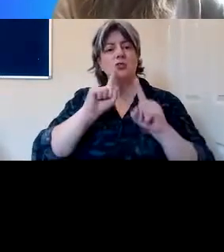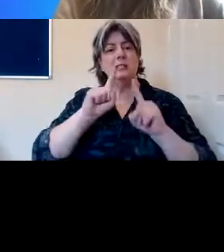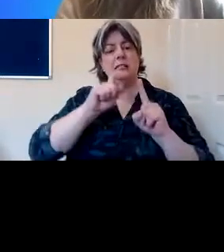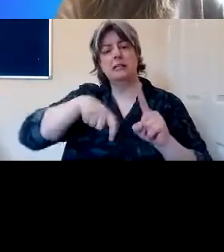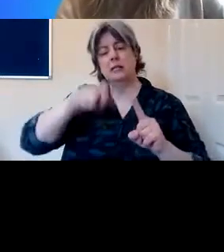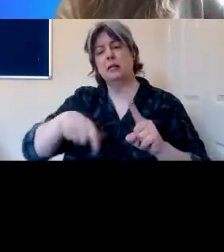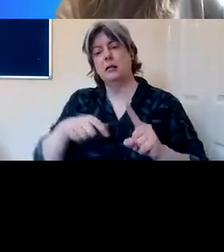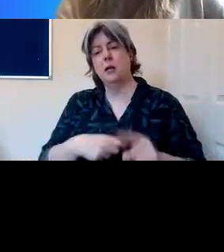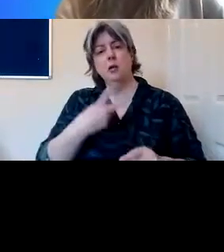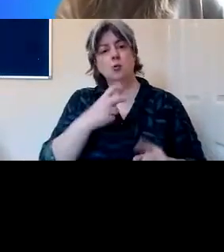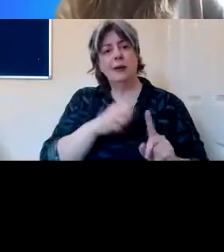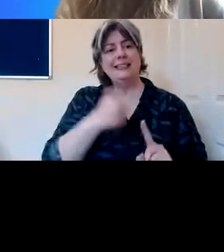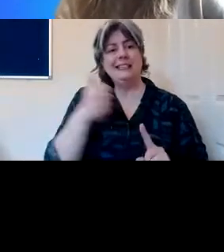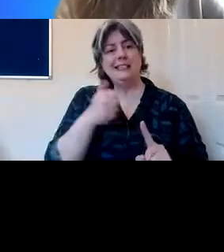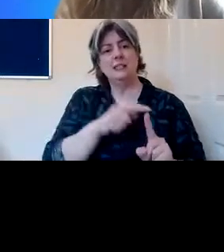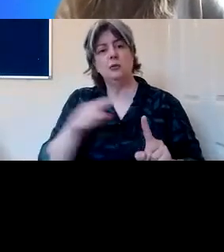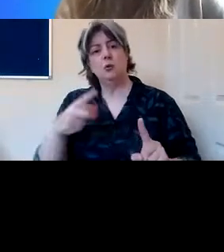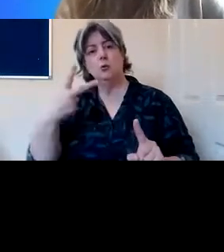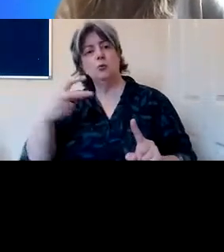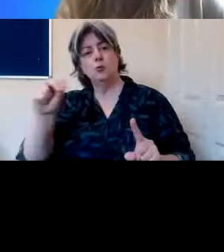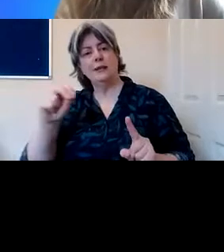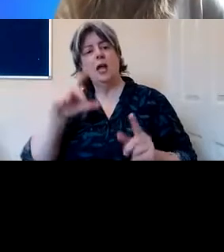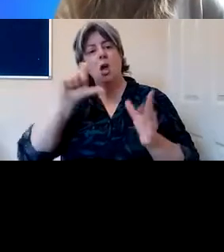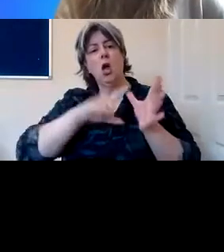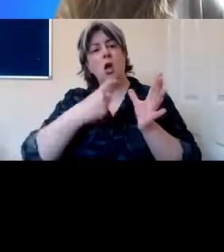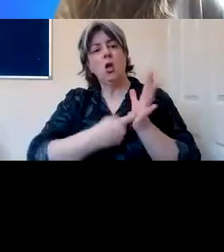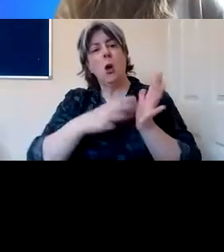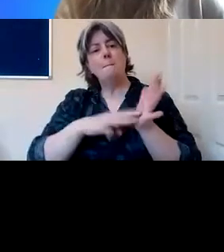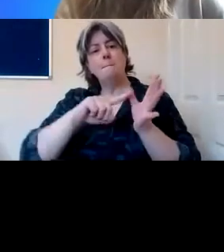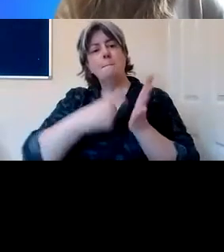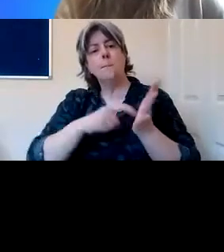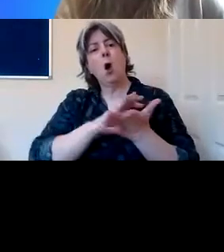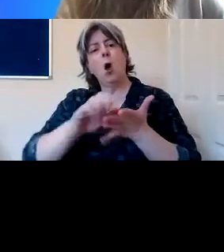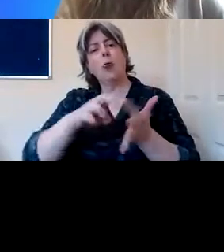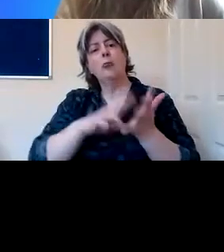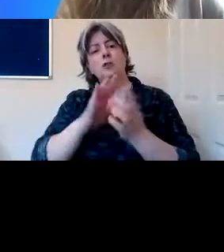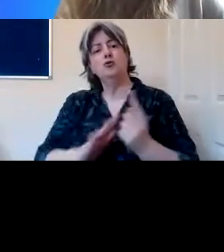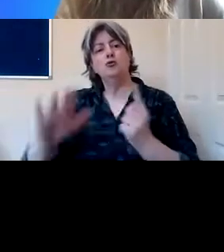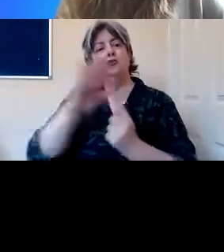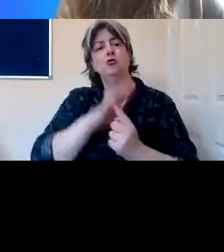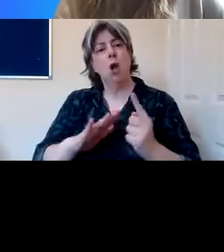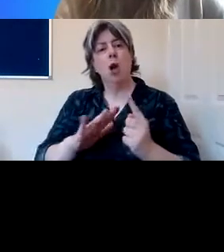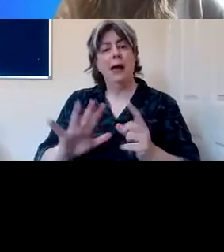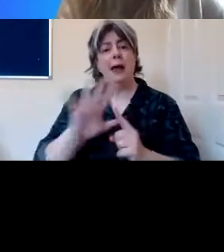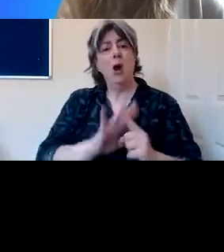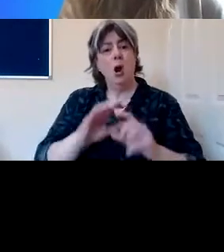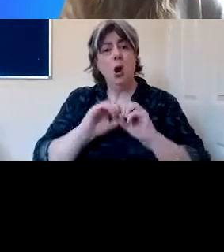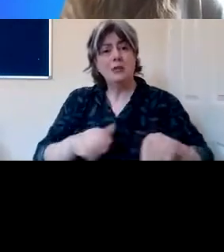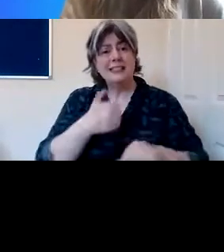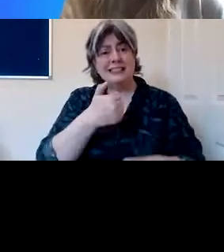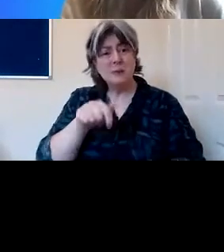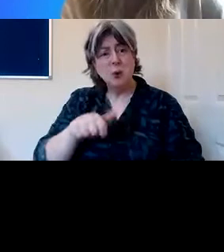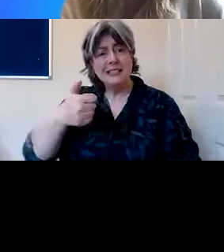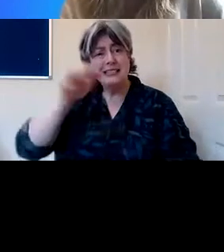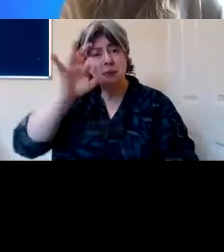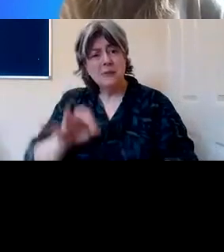2020, Carmarthenshire, of which Llanelli resides, has lost 6.6% of its teaching workforce. The number of teachers able to speak Welsh has